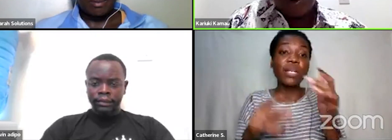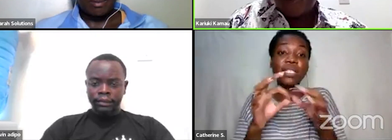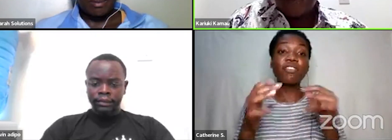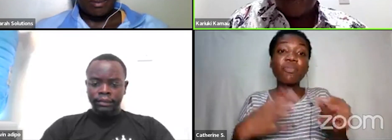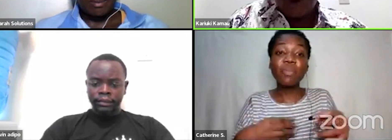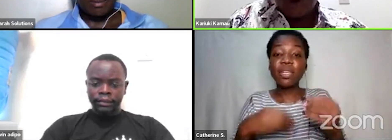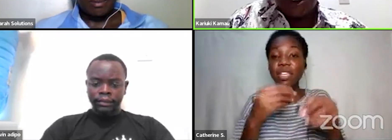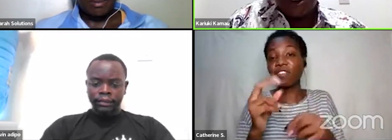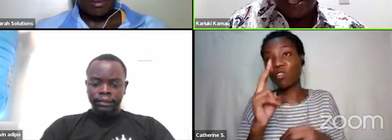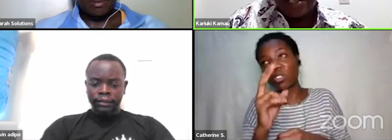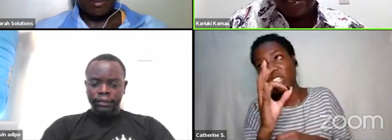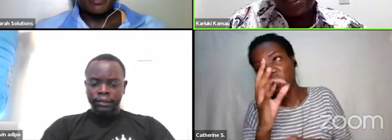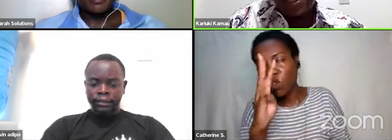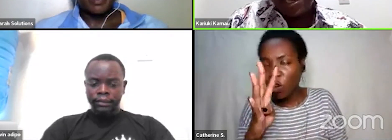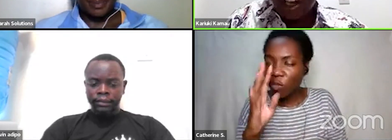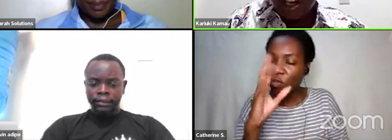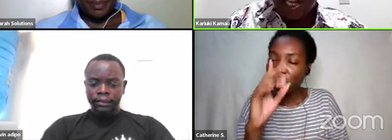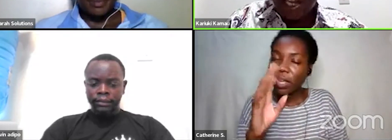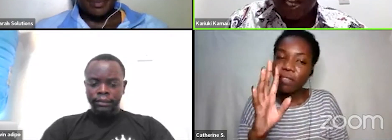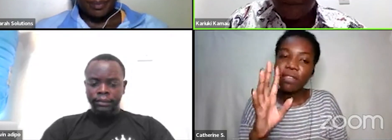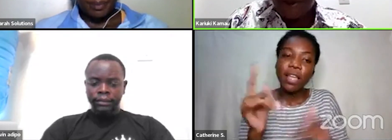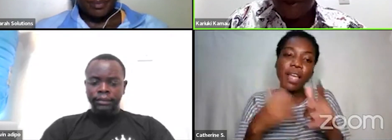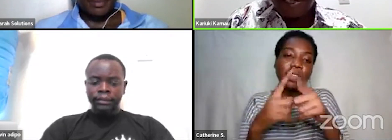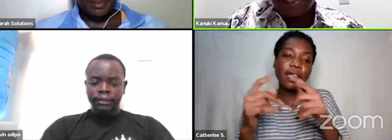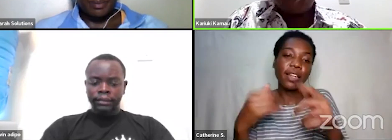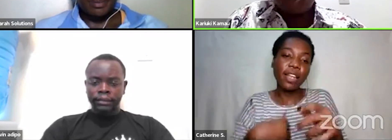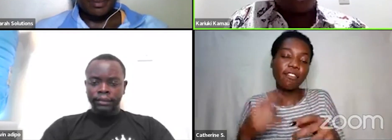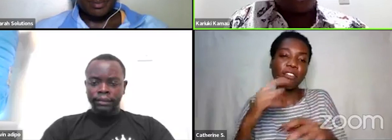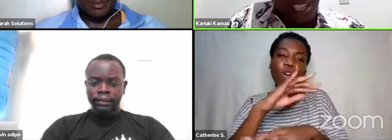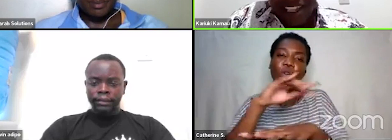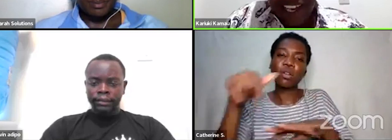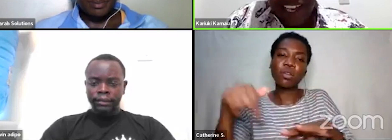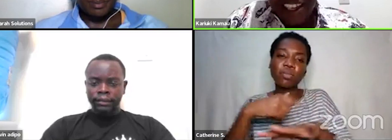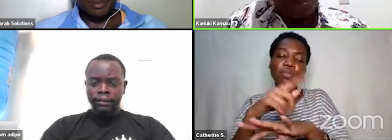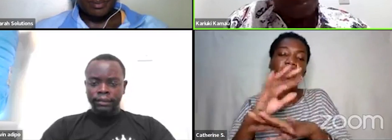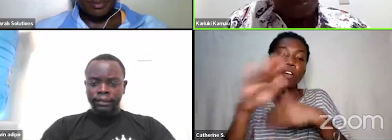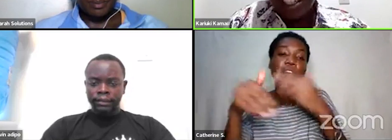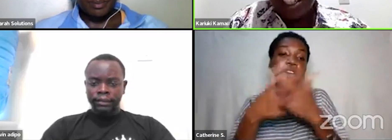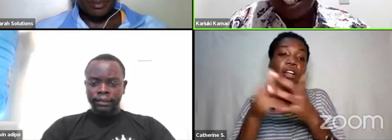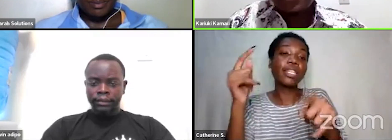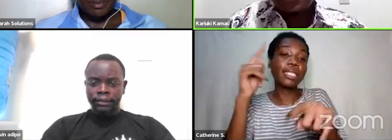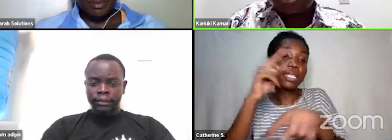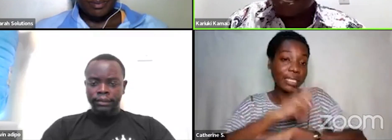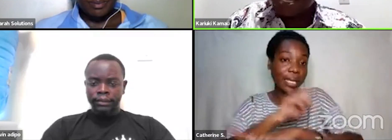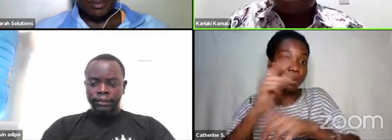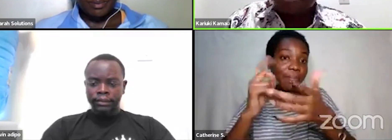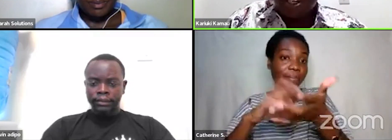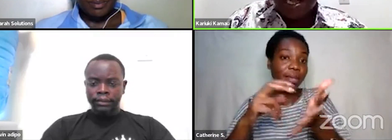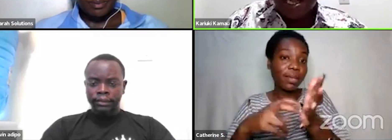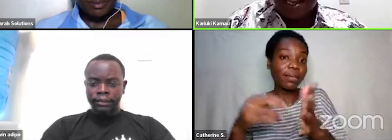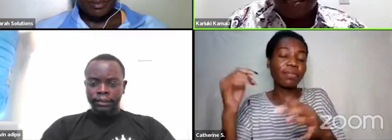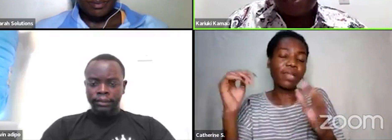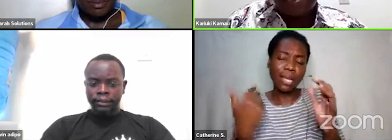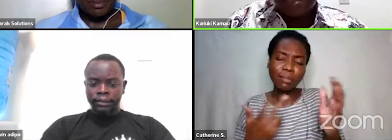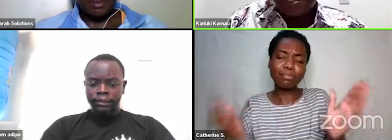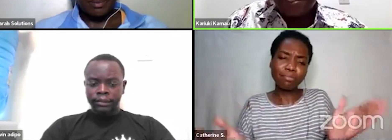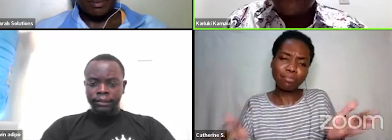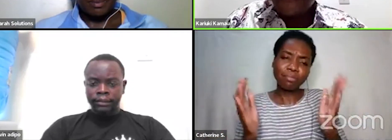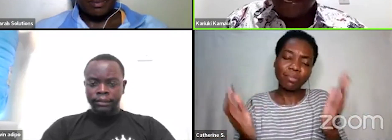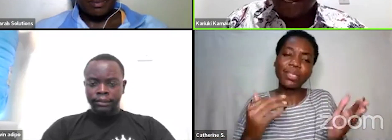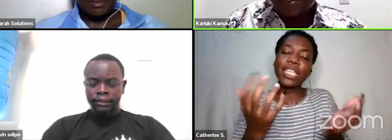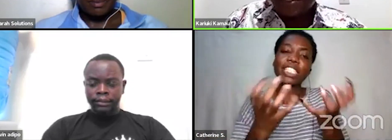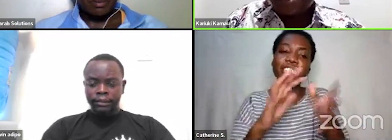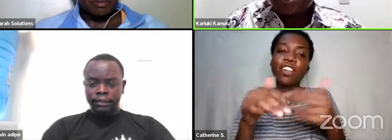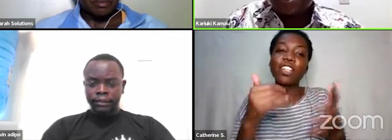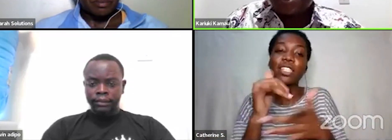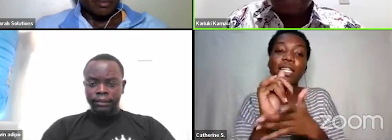3, 4, 5, and now you have your whole day? Realize this, when you're in employment, which we encourage because we need this, but it gets to that time